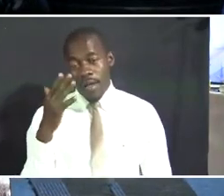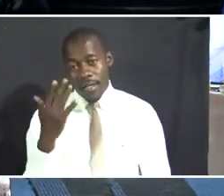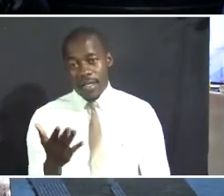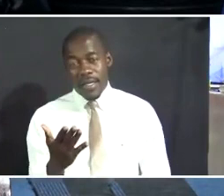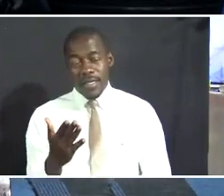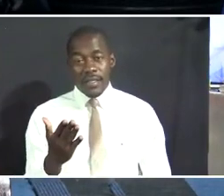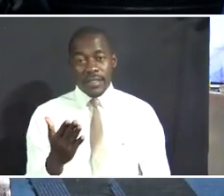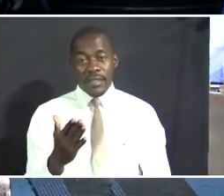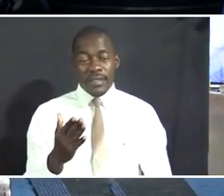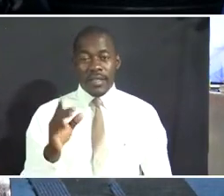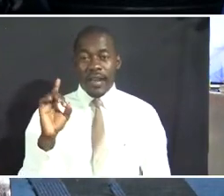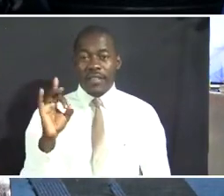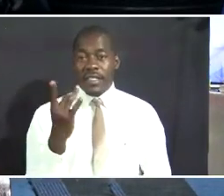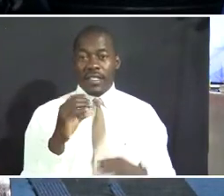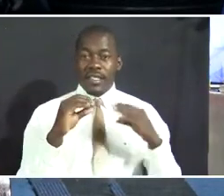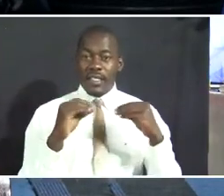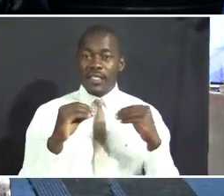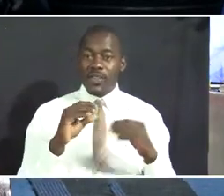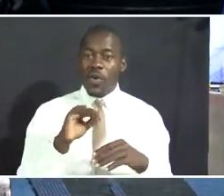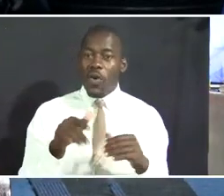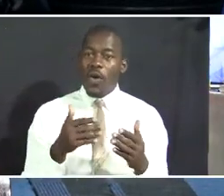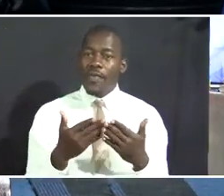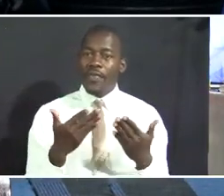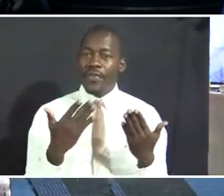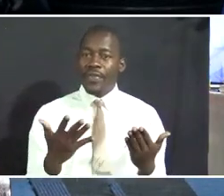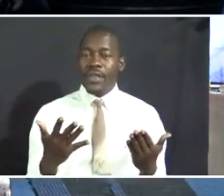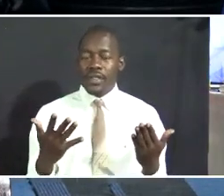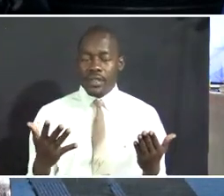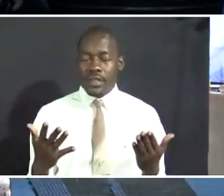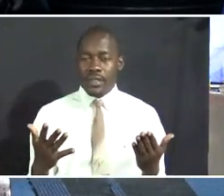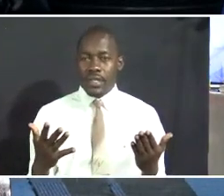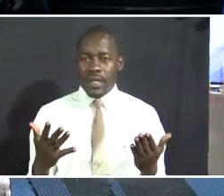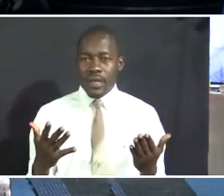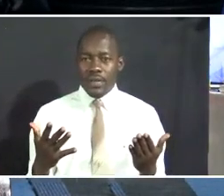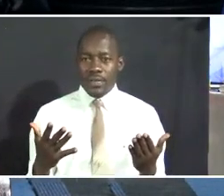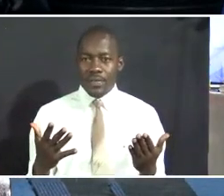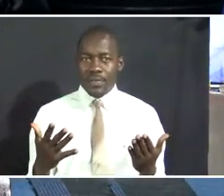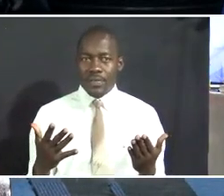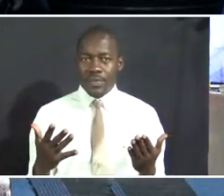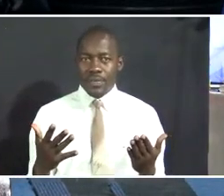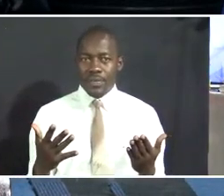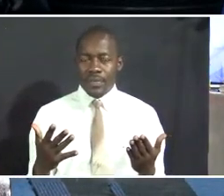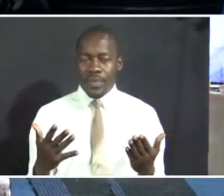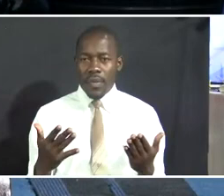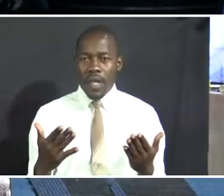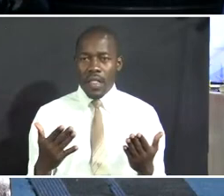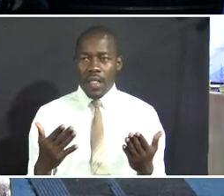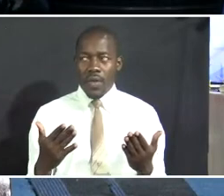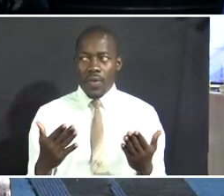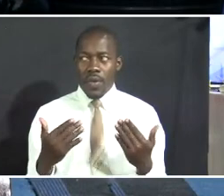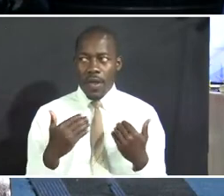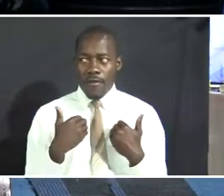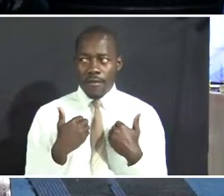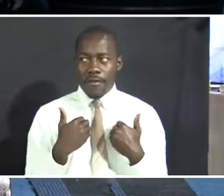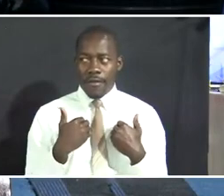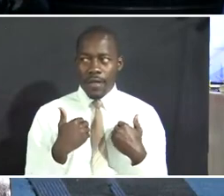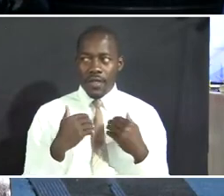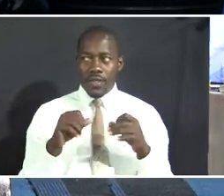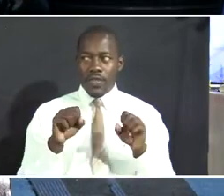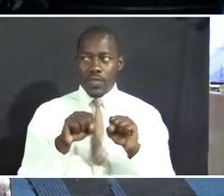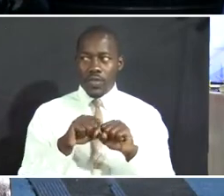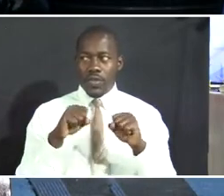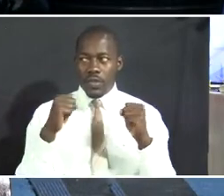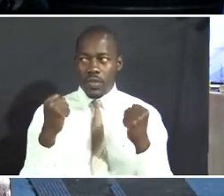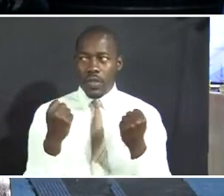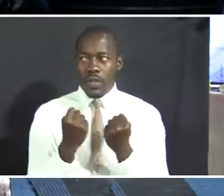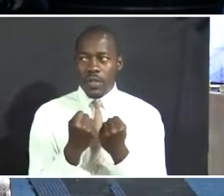anything. But the discipline, the kind of social, especially social discipline they get in the